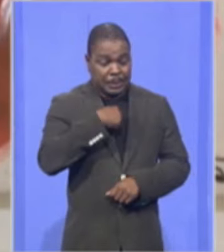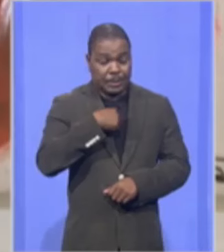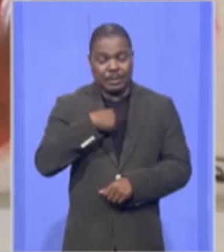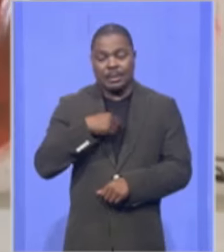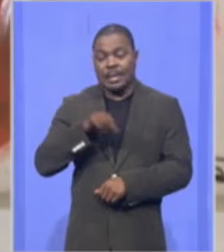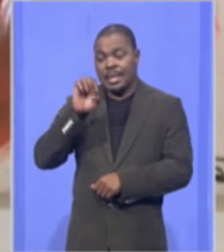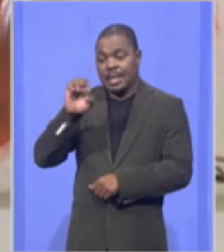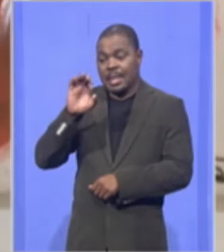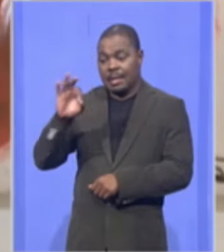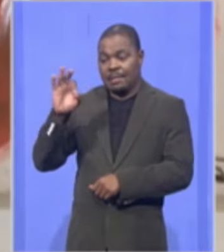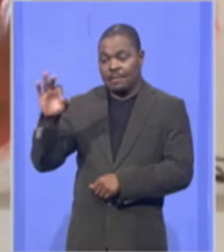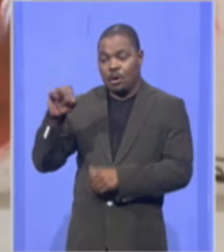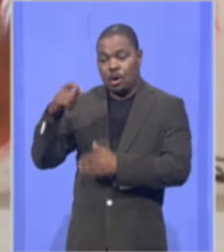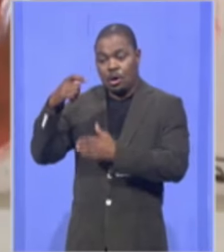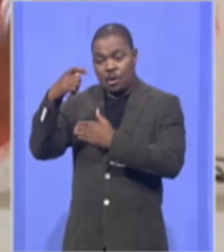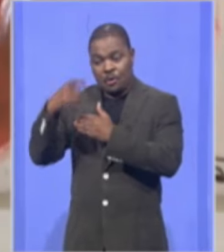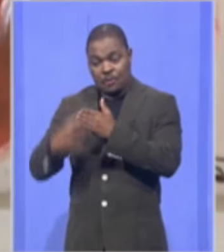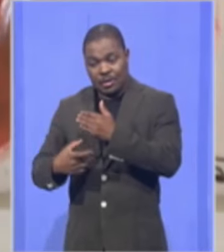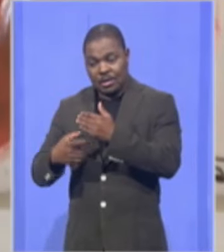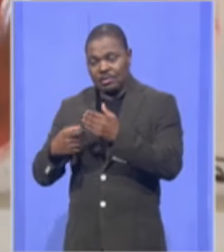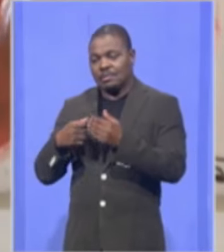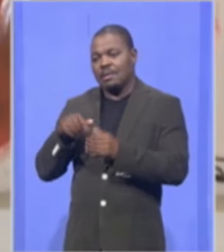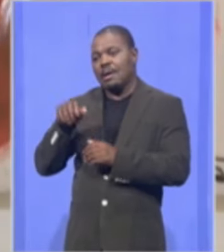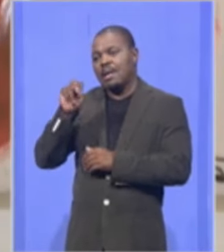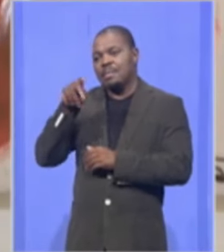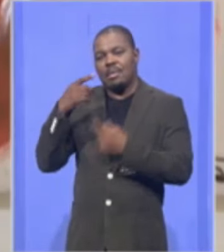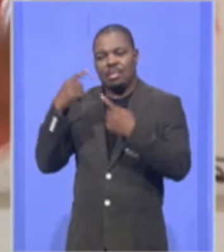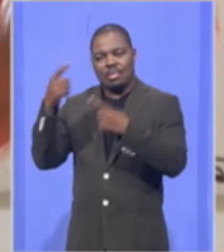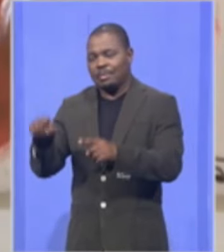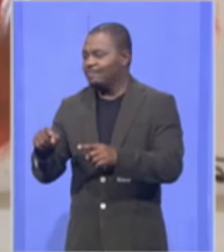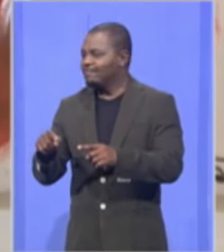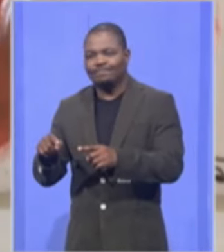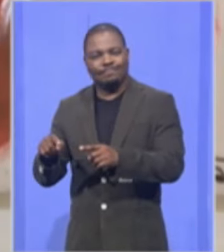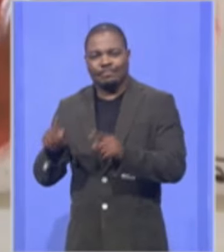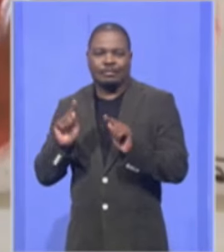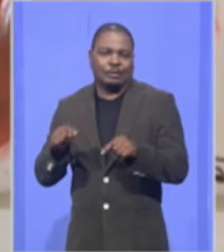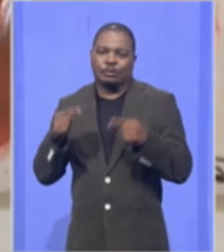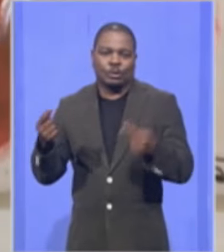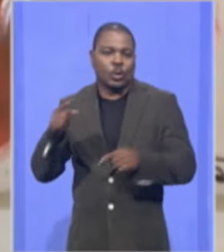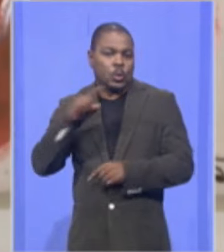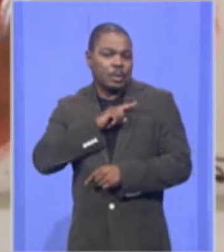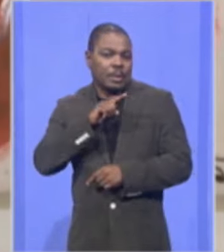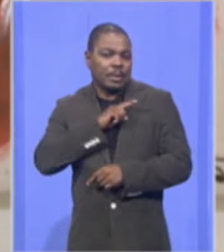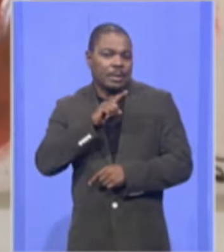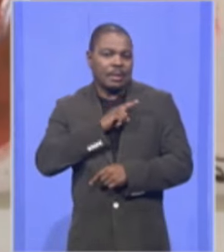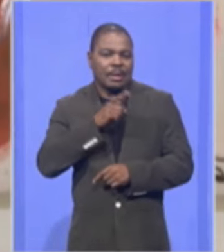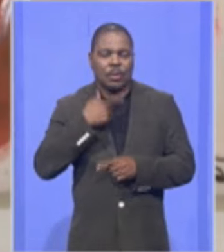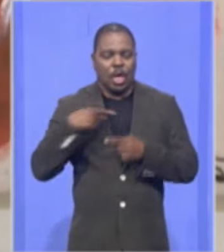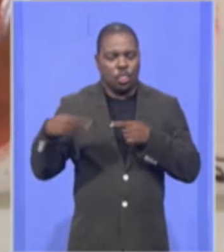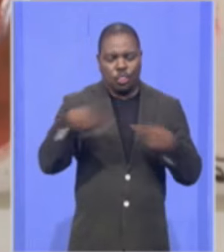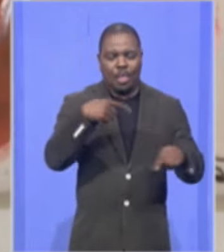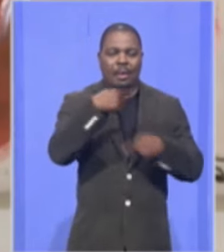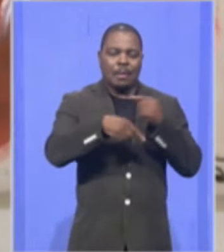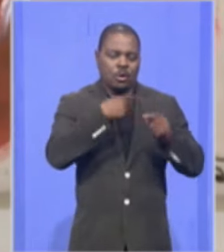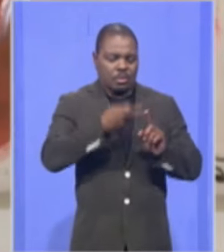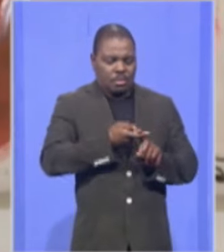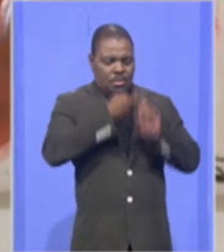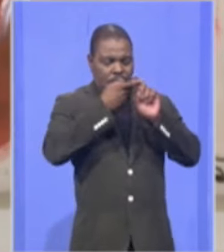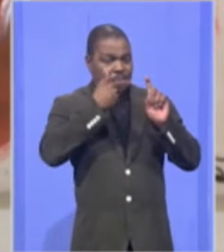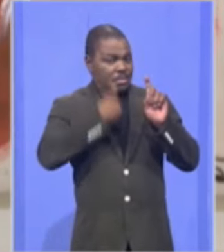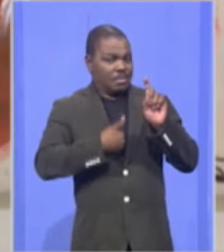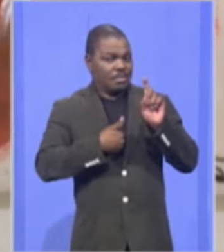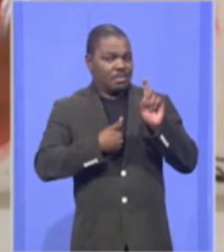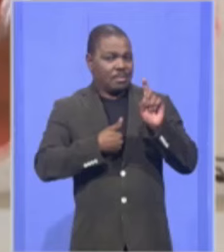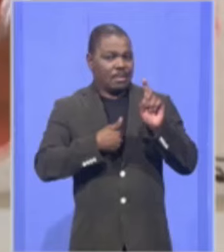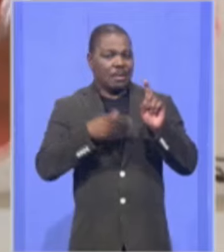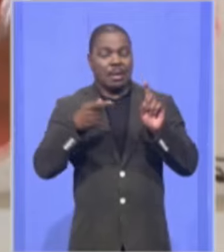conference of the EFF, the NPA, because over a dispute over my suspension. I was suspended